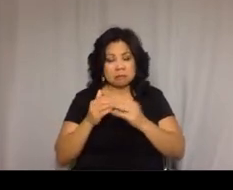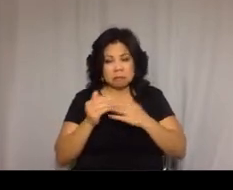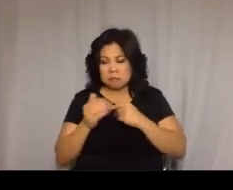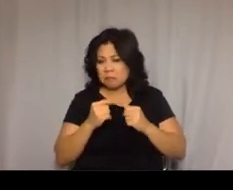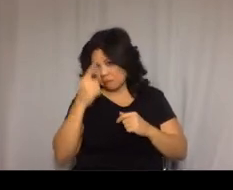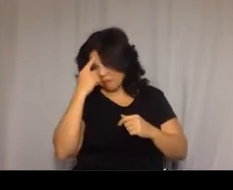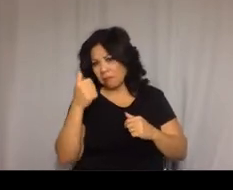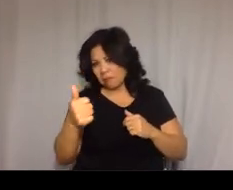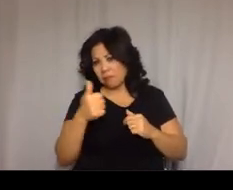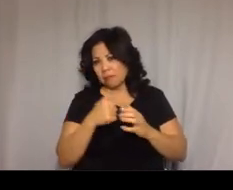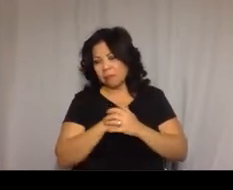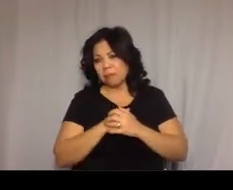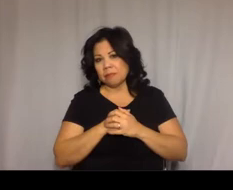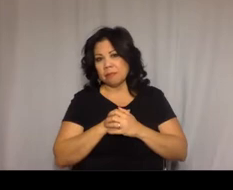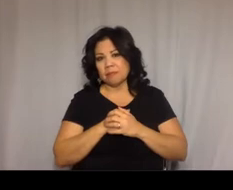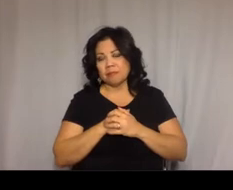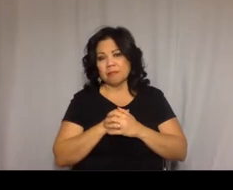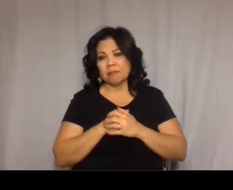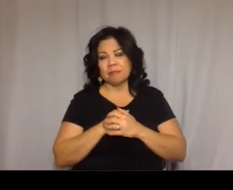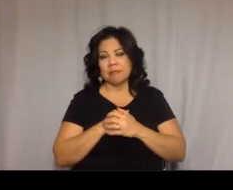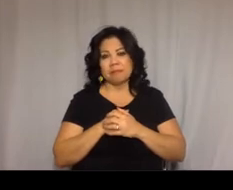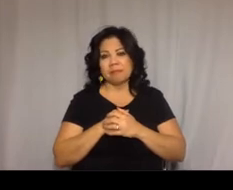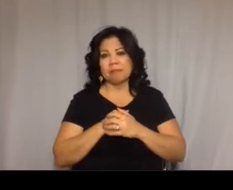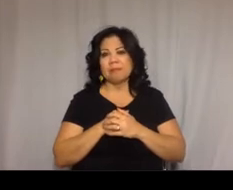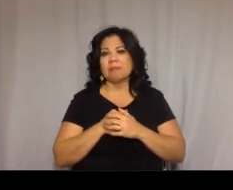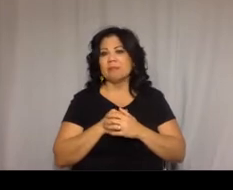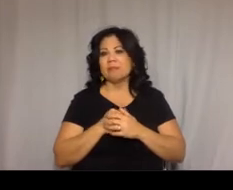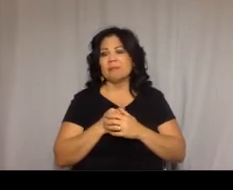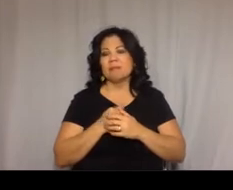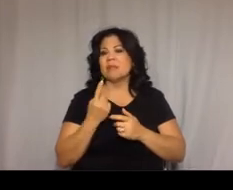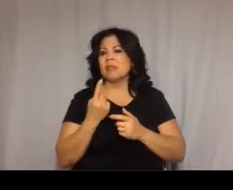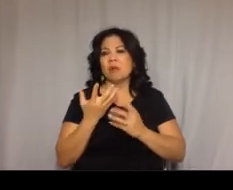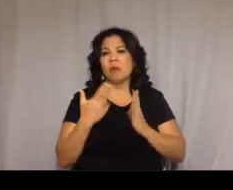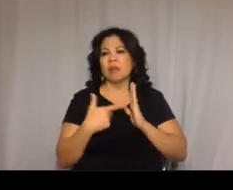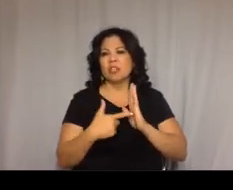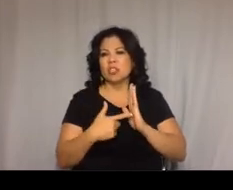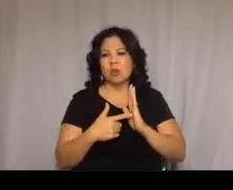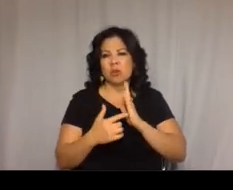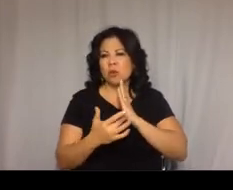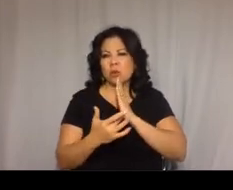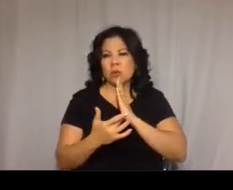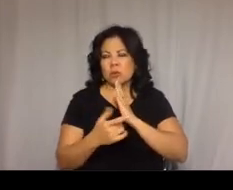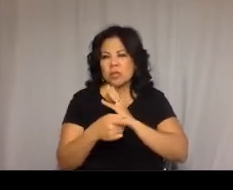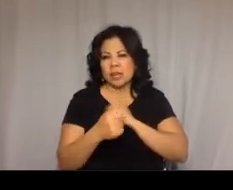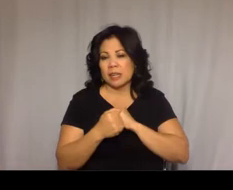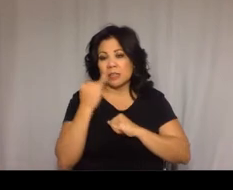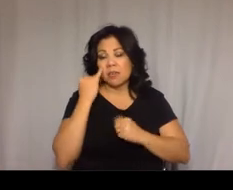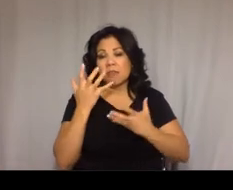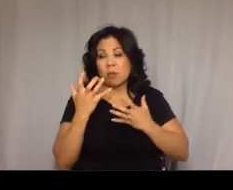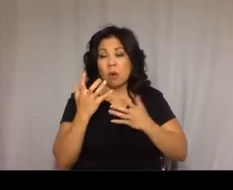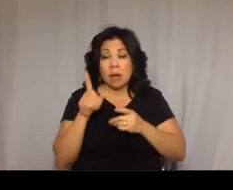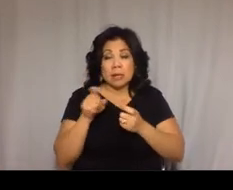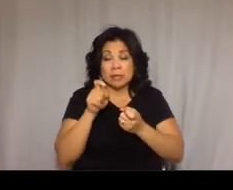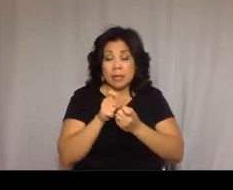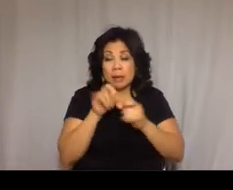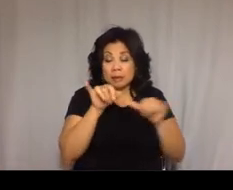certainly do that. So there are no rules here, guys. This is just, I want to share this little trick with you so that if you want to have complete symmetry on